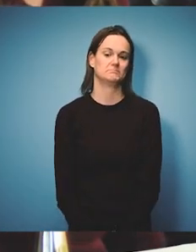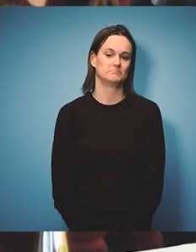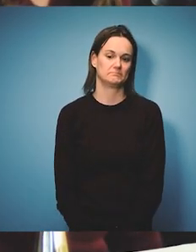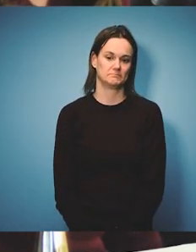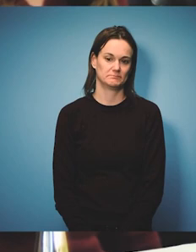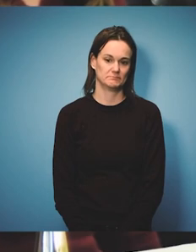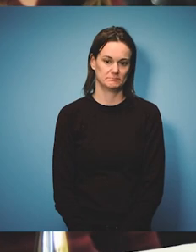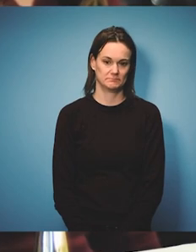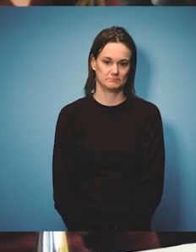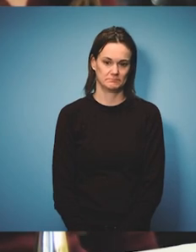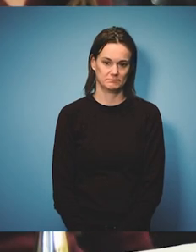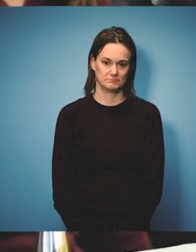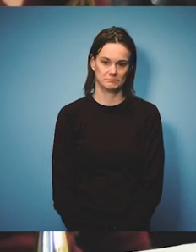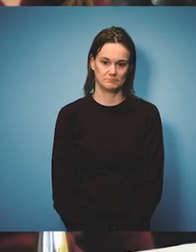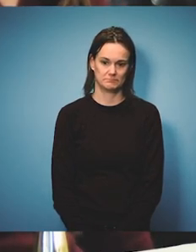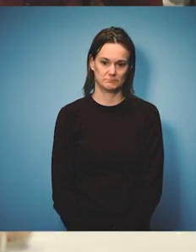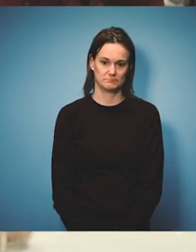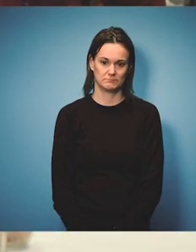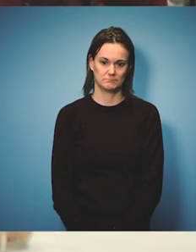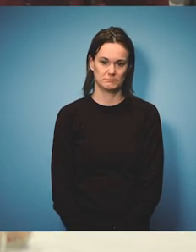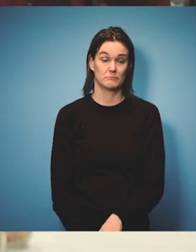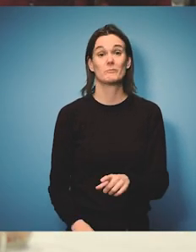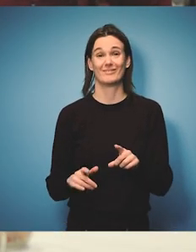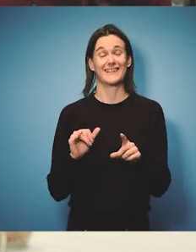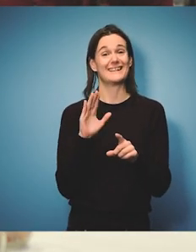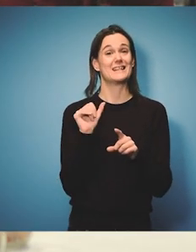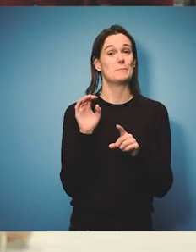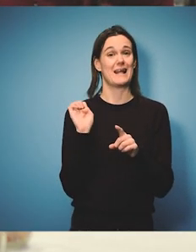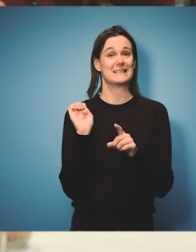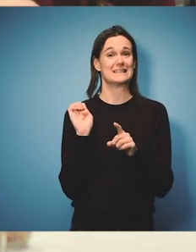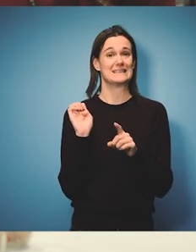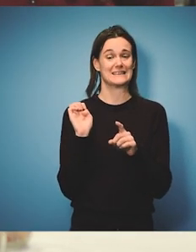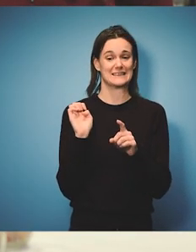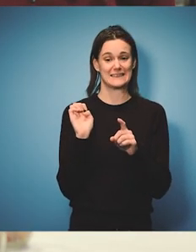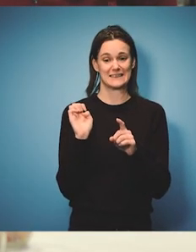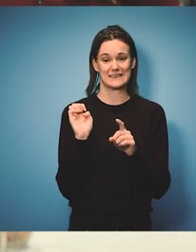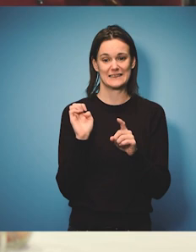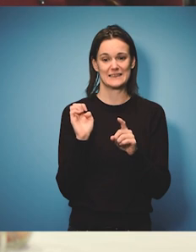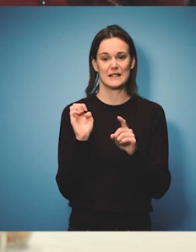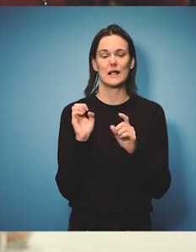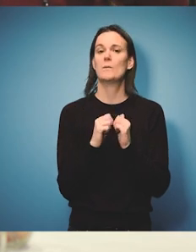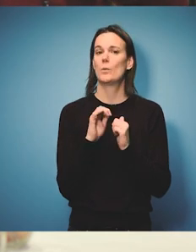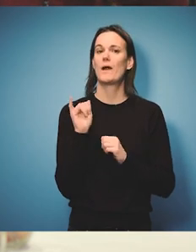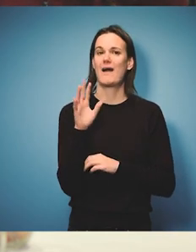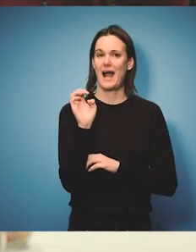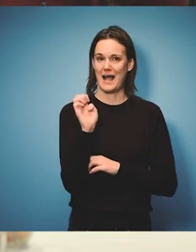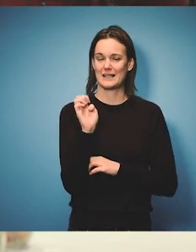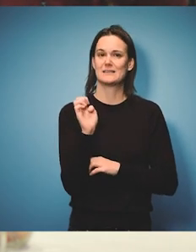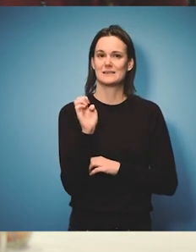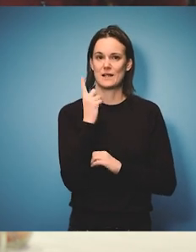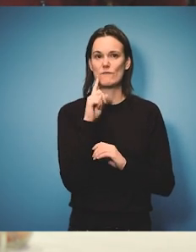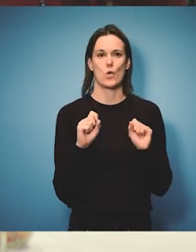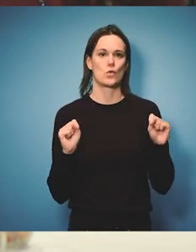thing. I'm gonna shake it really, really hard. And now we've kind of made the base like she just did there, but now I'm gonna add some ice